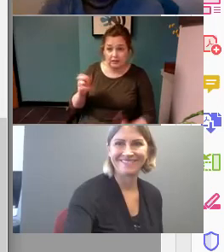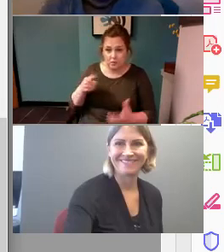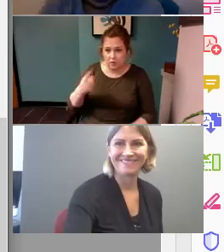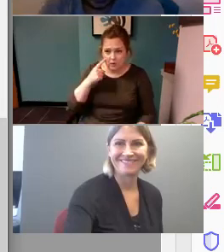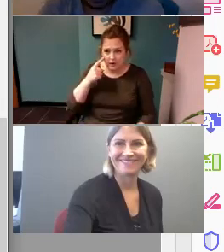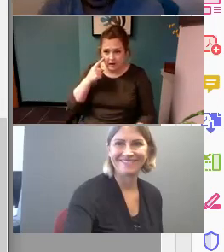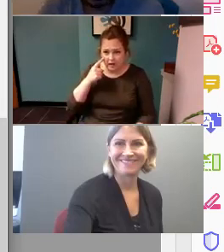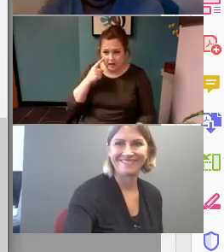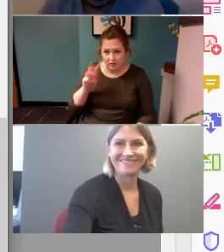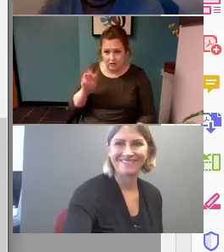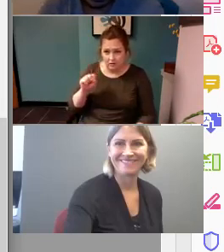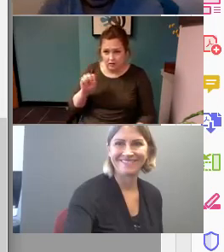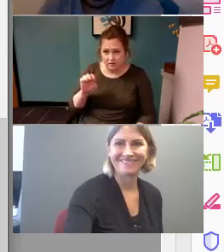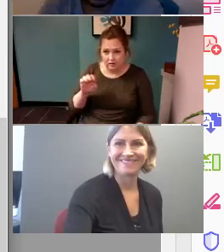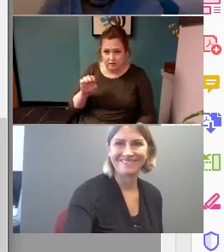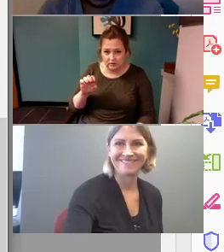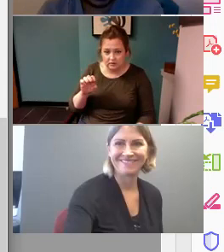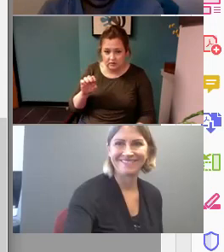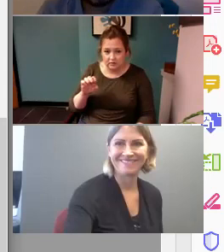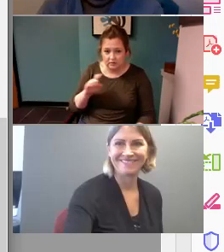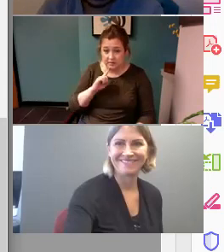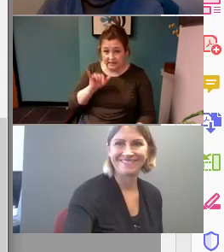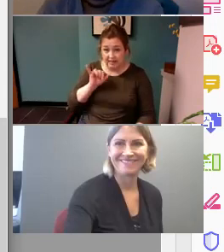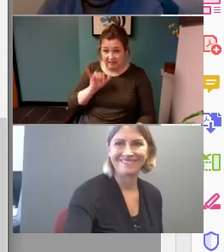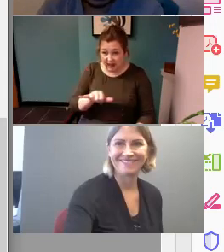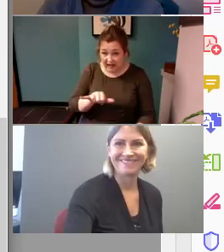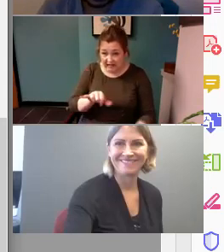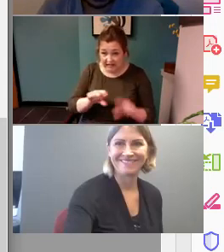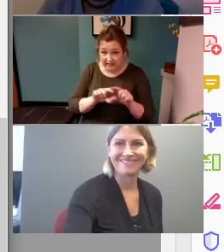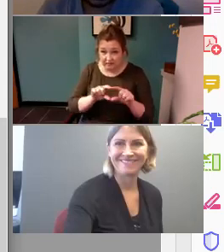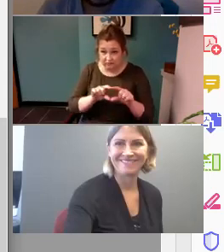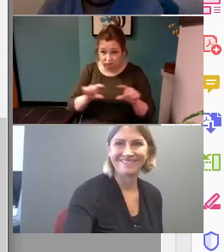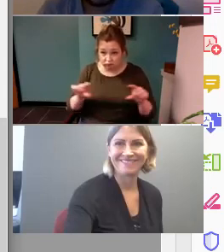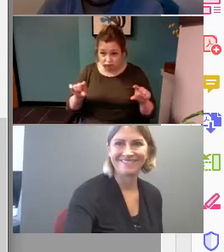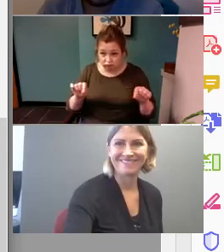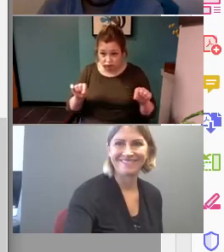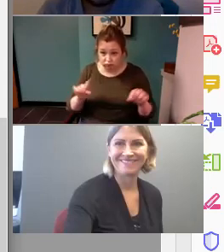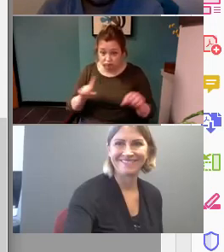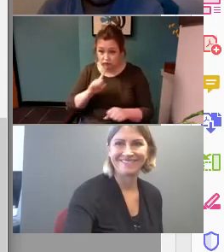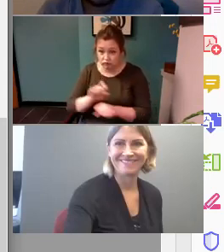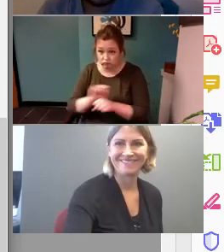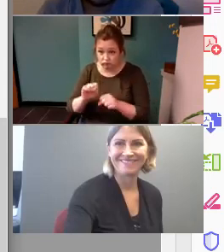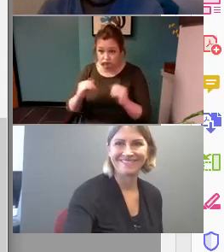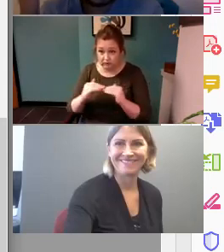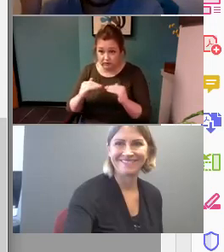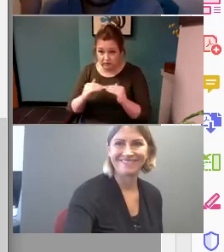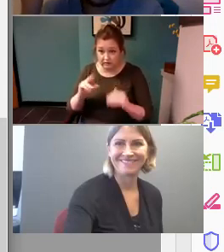Yaswanti is wrong, but I'll come to that. But is this n log n?